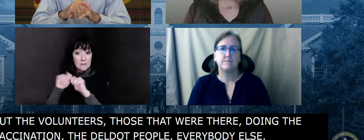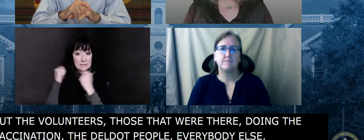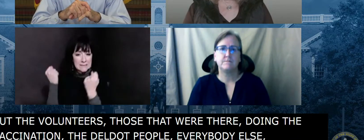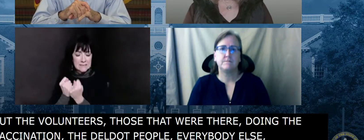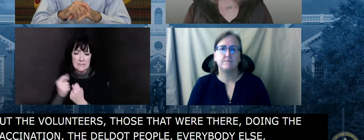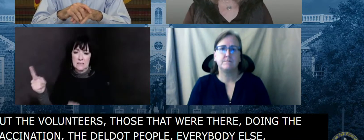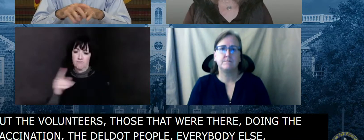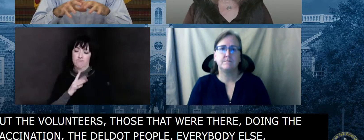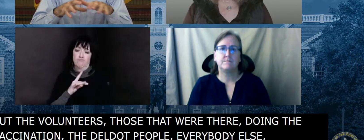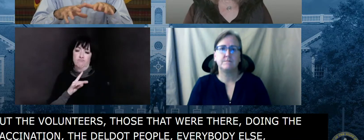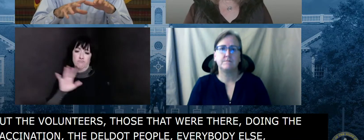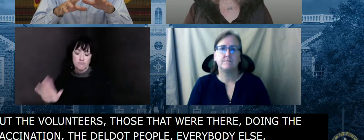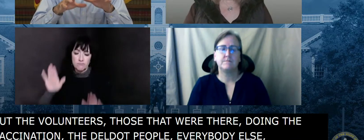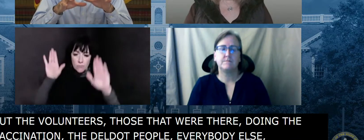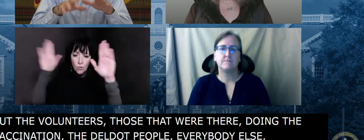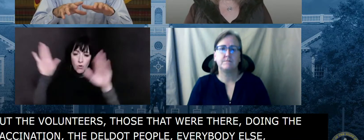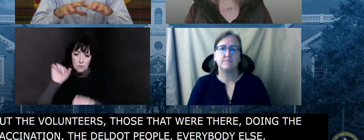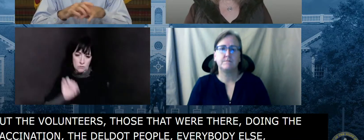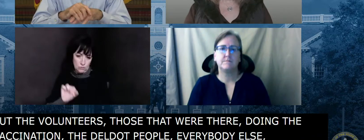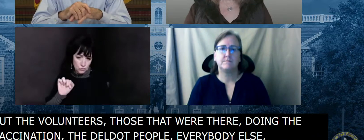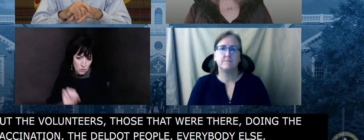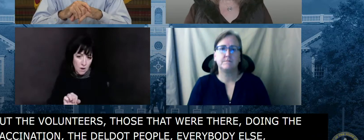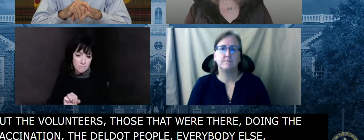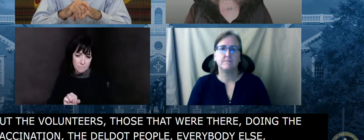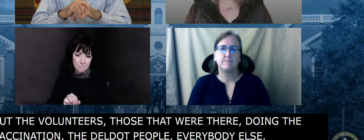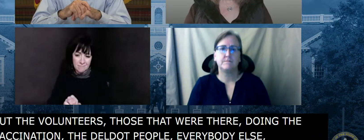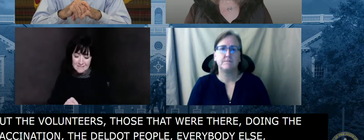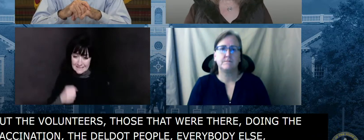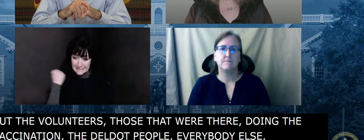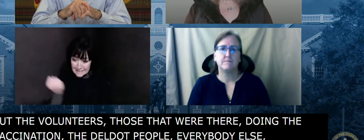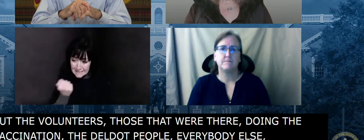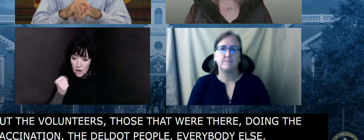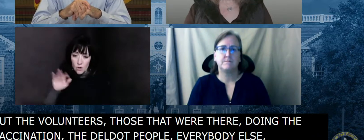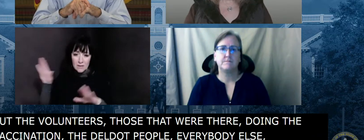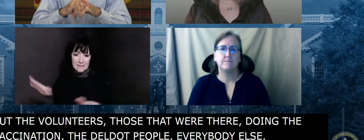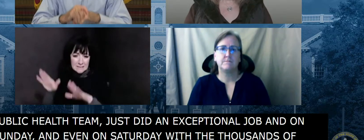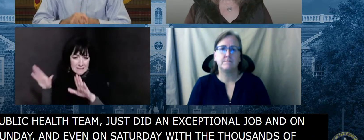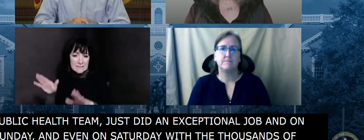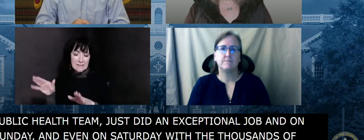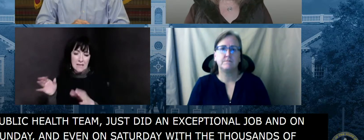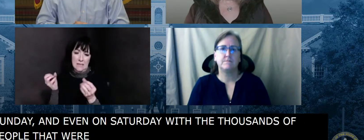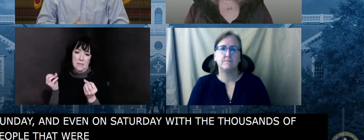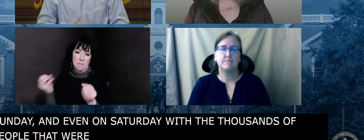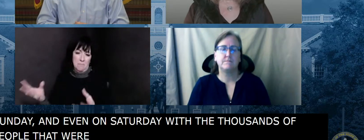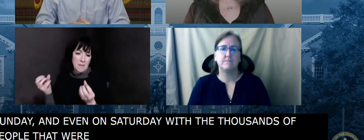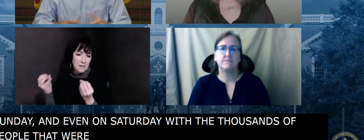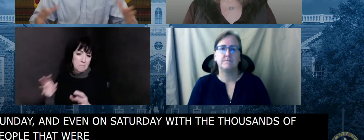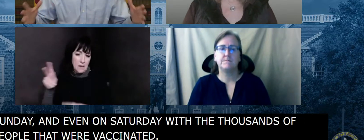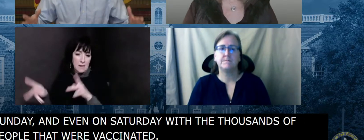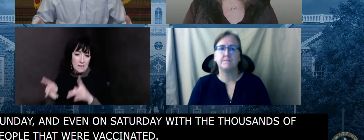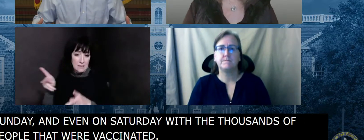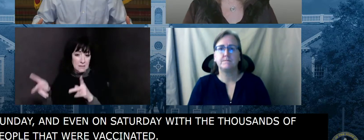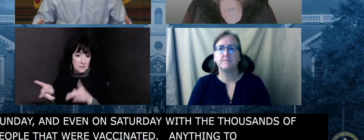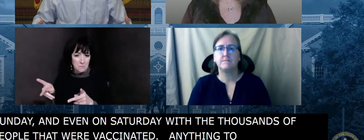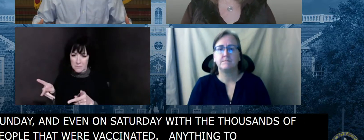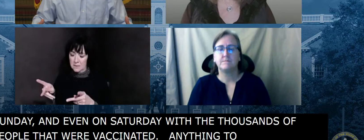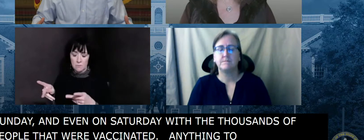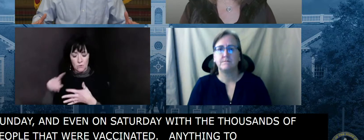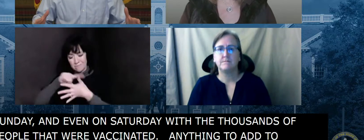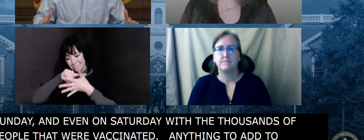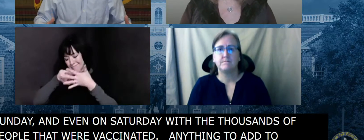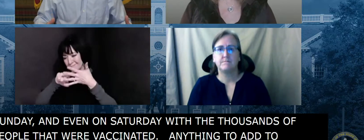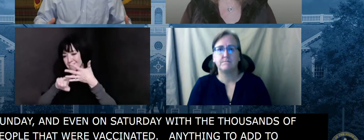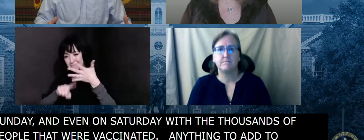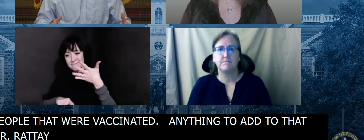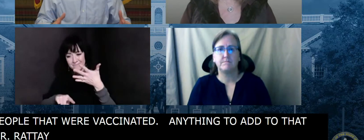on Sunday and even on Saturday with the thousands of people that were vaccinated. Anything to add to that, Dr. Rattay? It was a whole series of things. But